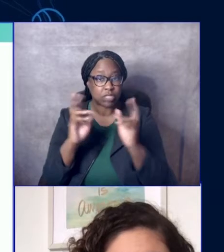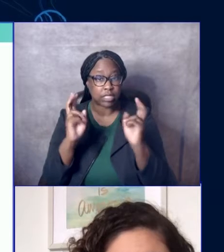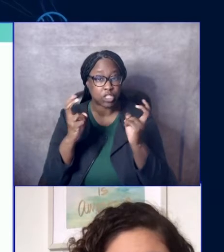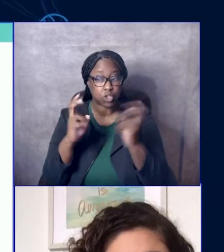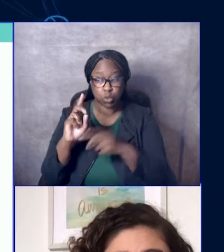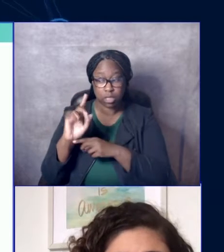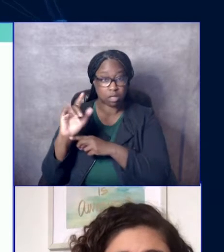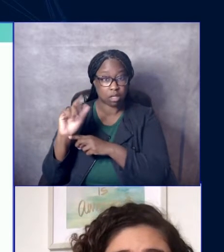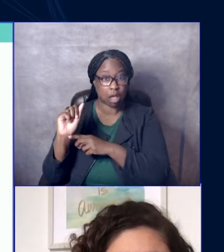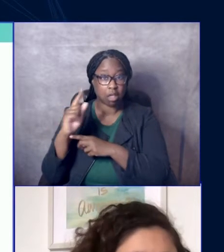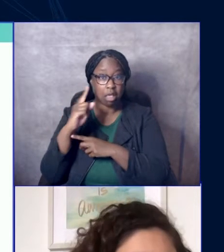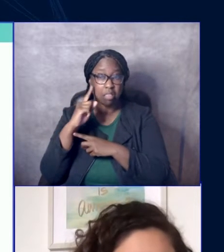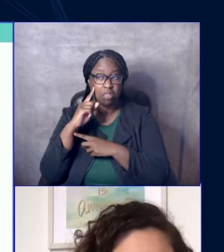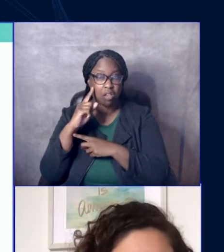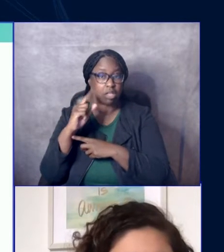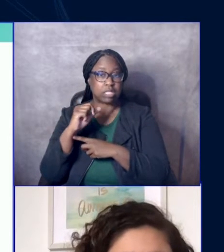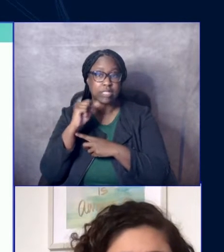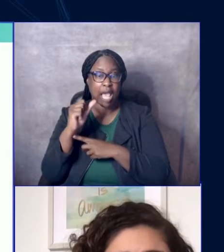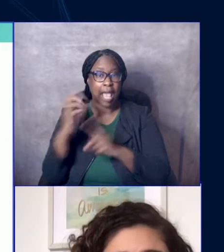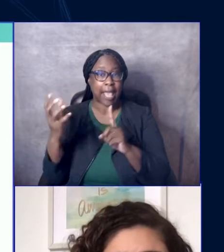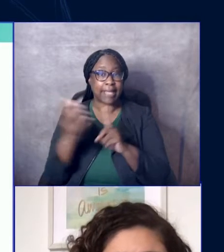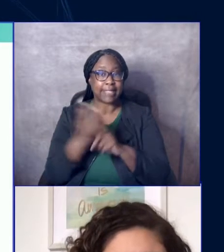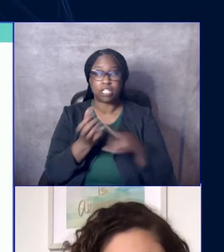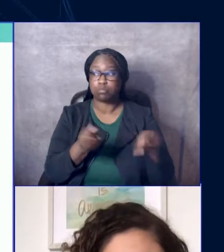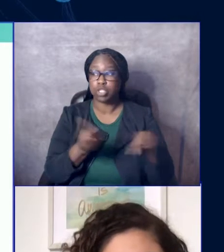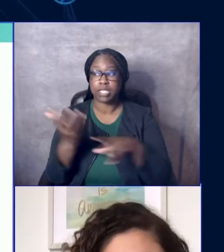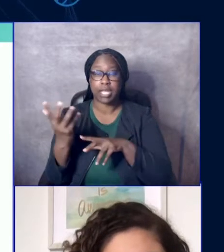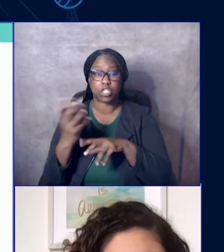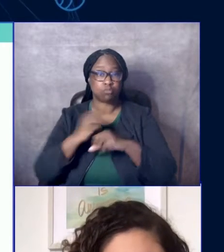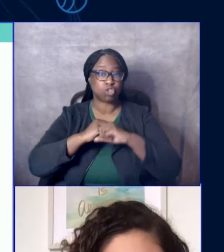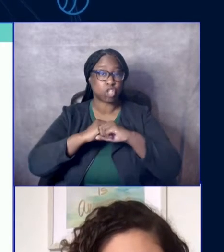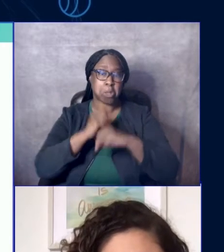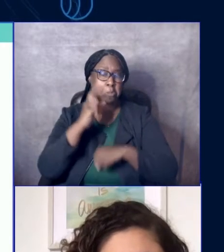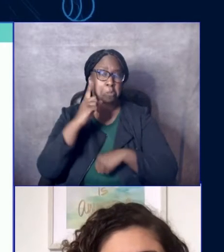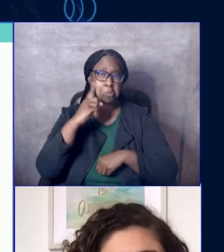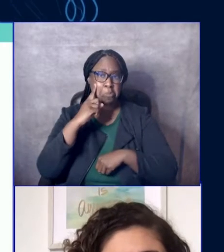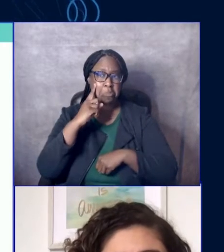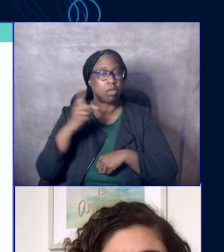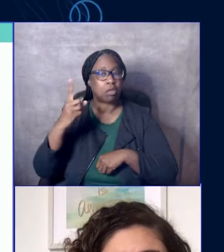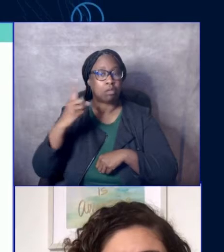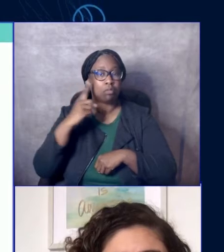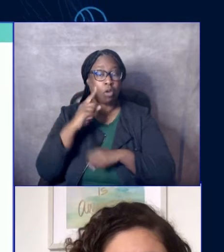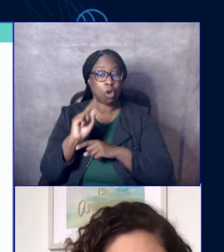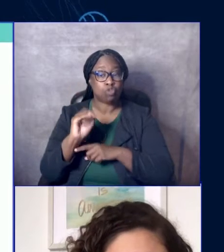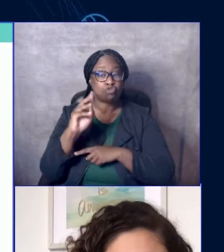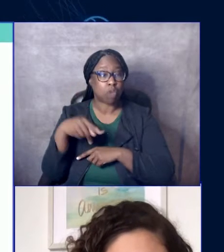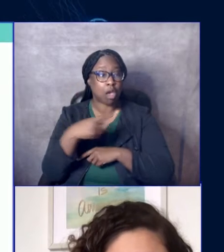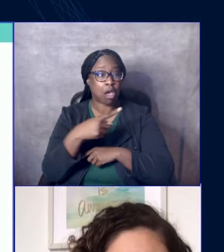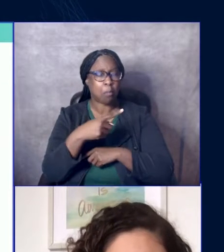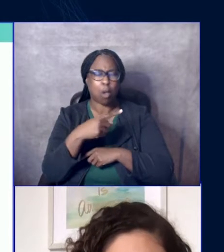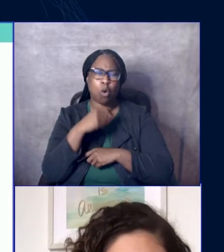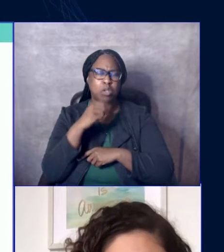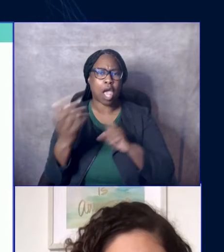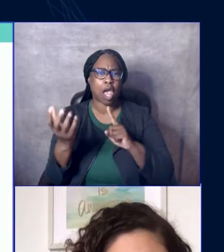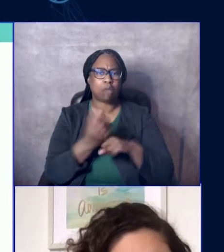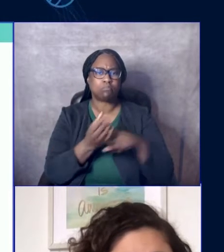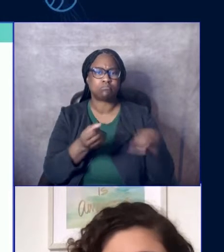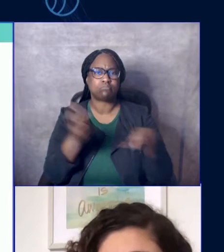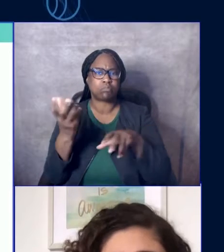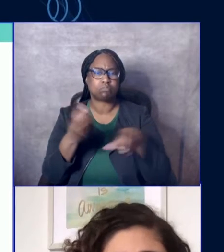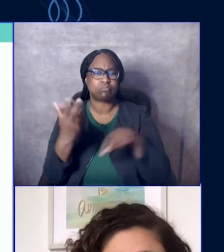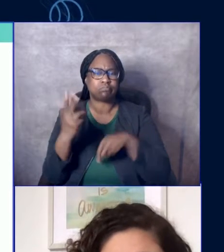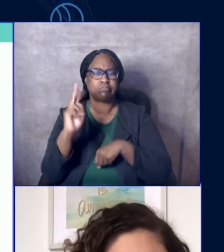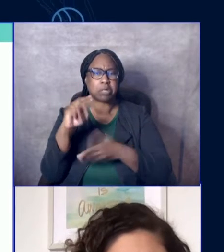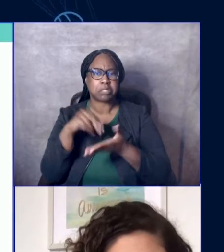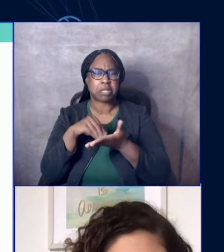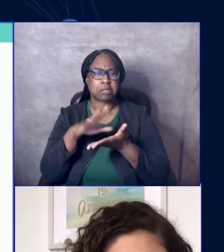was deportation protection because he did not think the Trump administration would deport undocumented immigrant youth. We knew